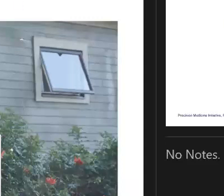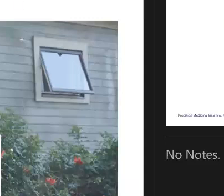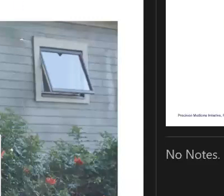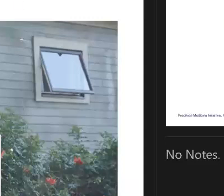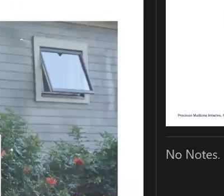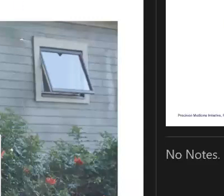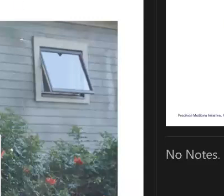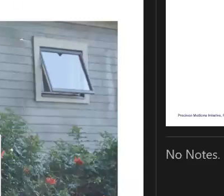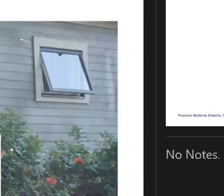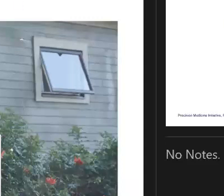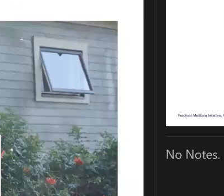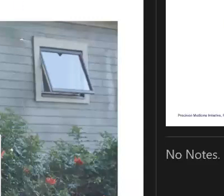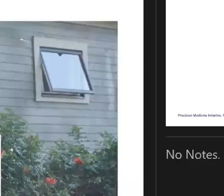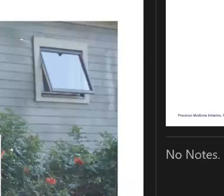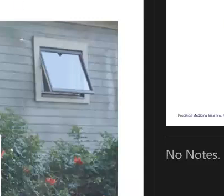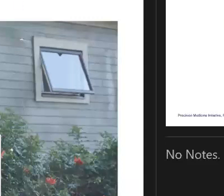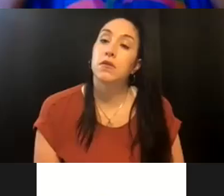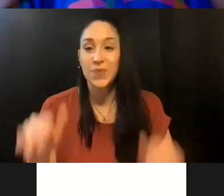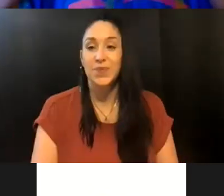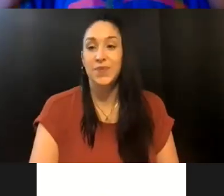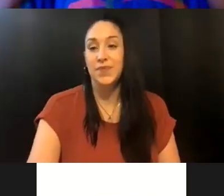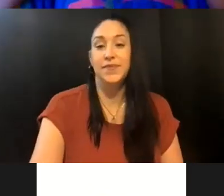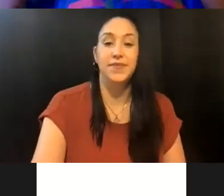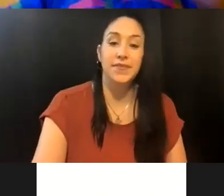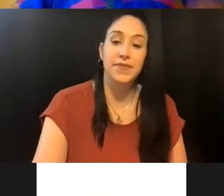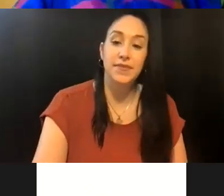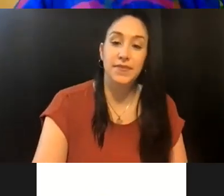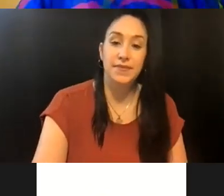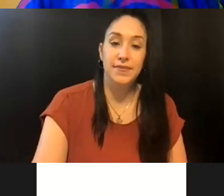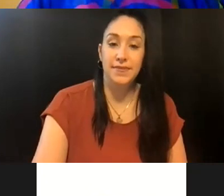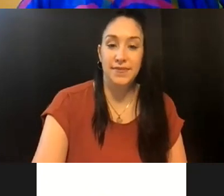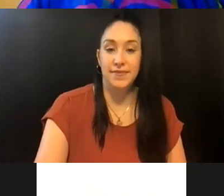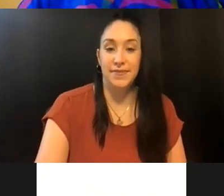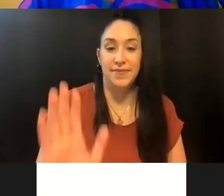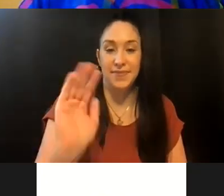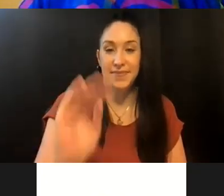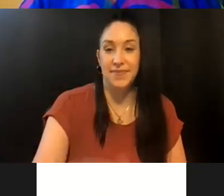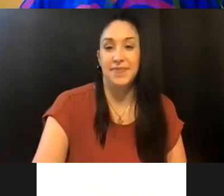Thank you, everybody. Bye. Thank you. Bye-bye.